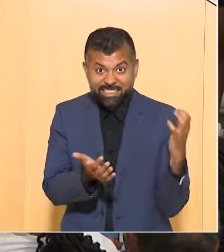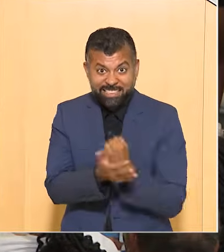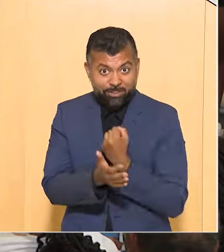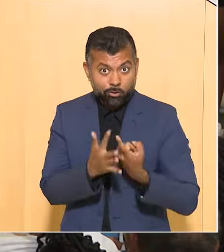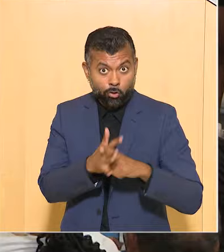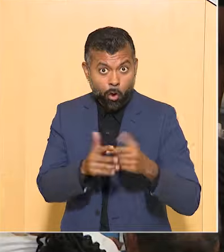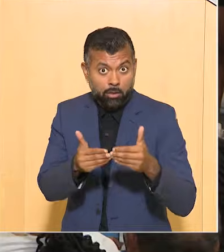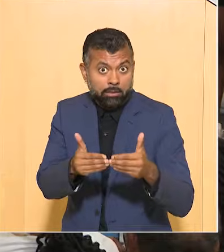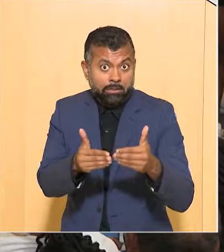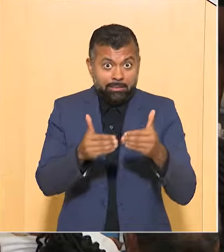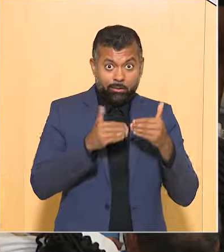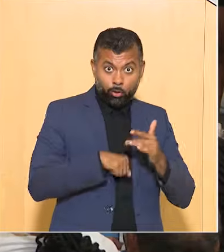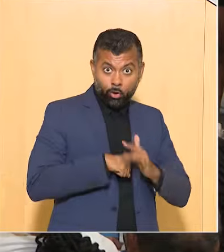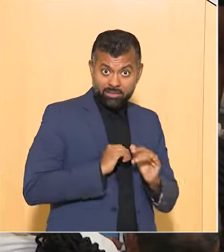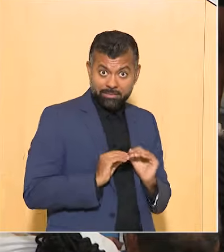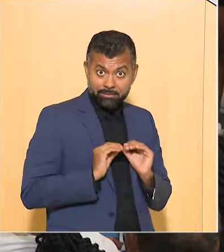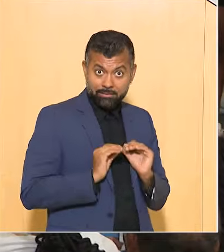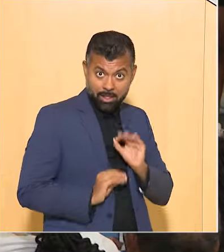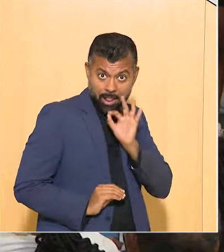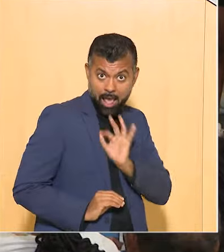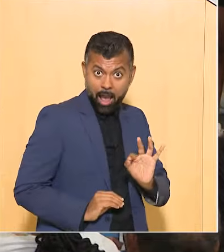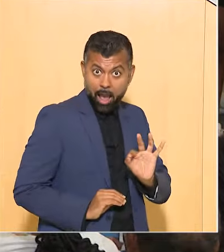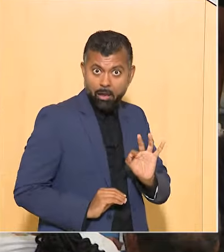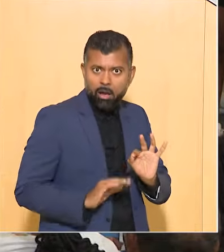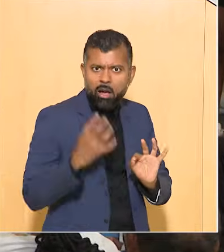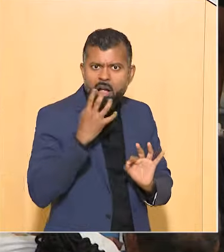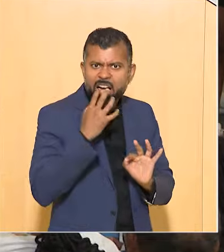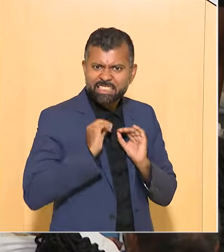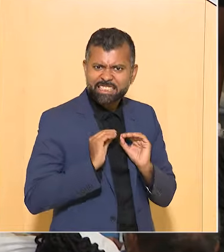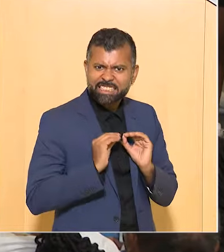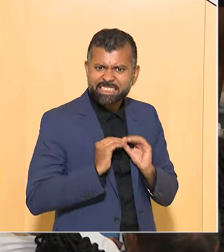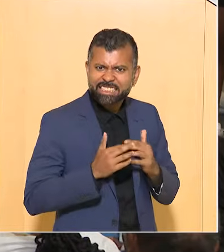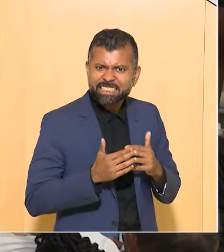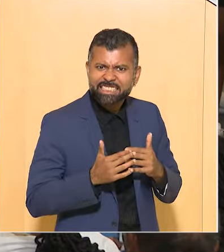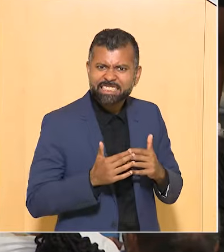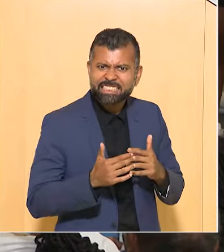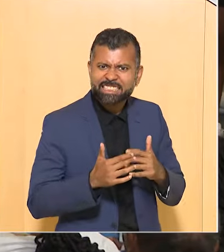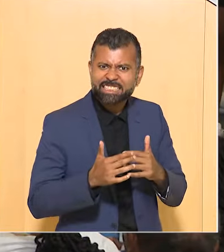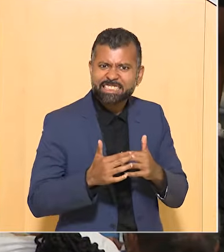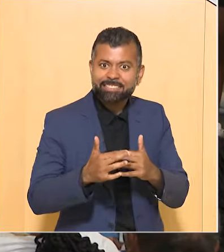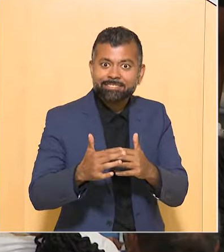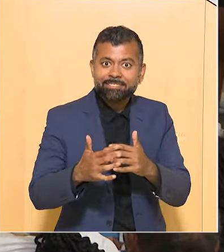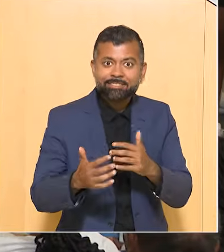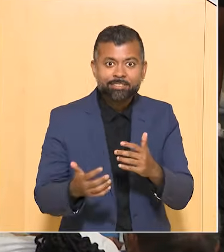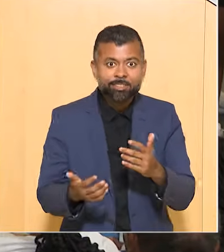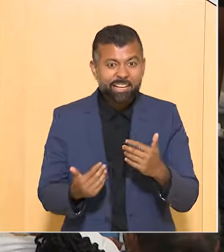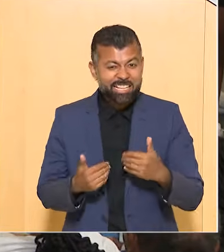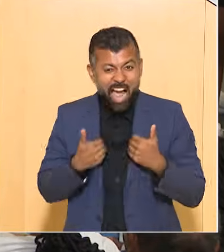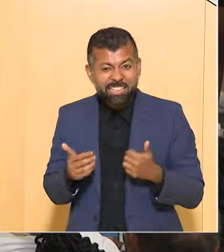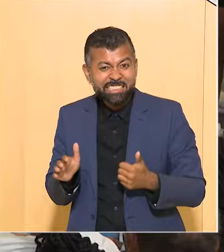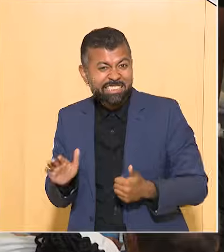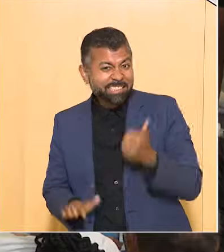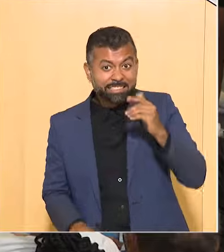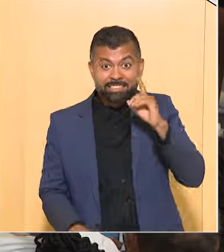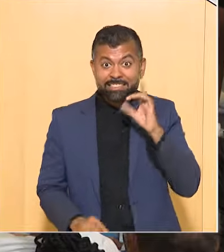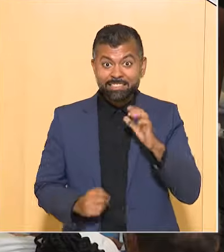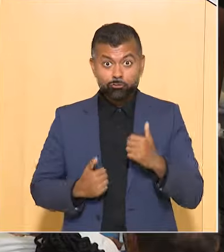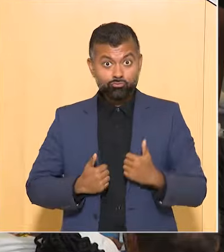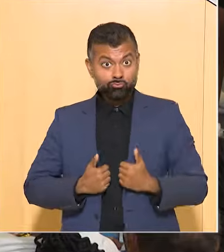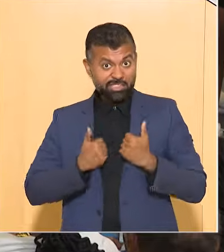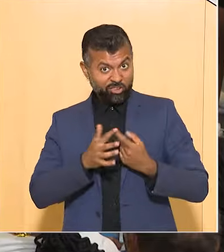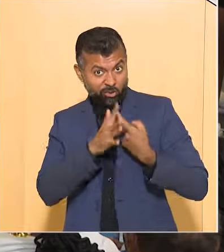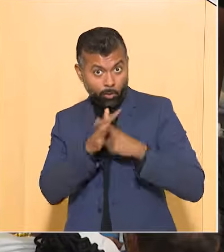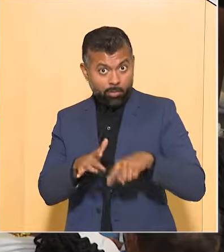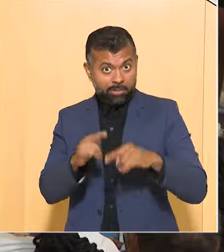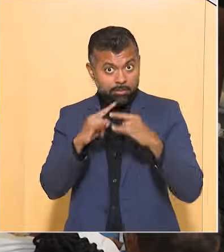in us and giving these, our youngest Washingtonians, a chance at starting their career. Now, this year's theme is Banking on the